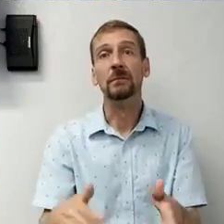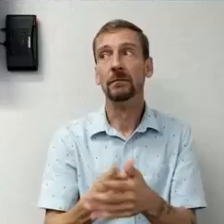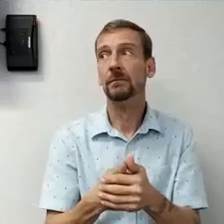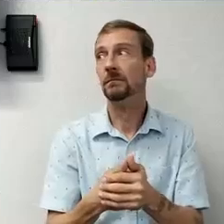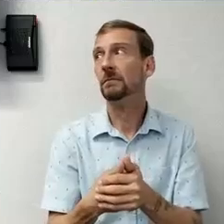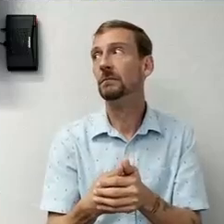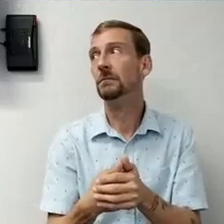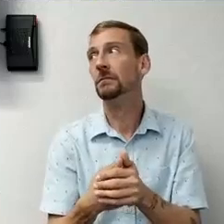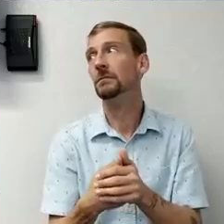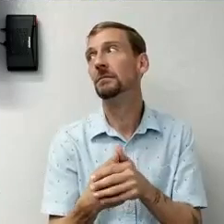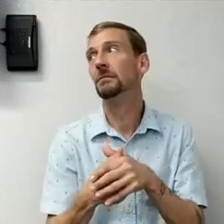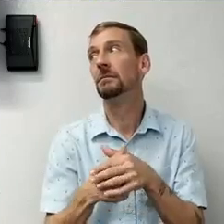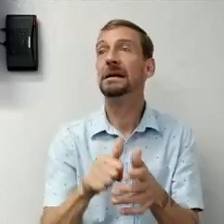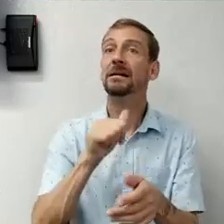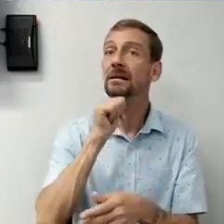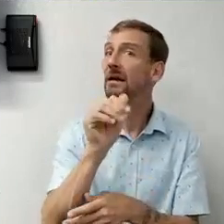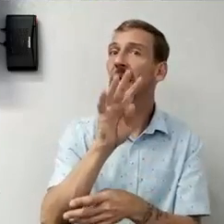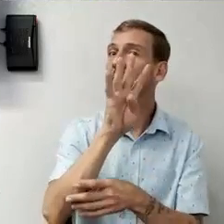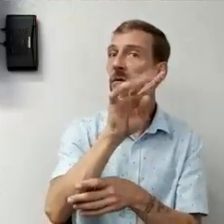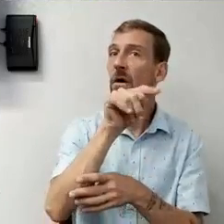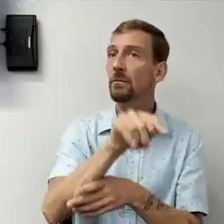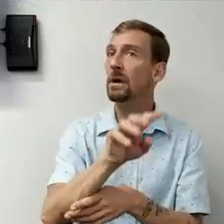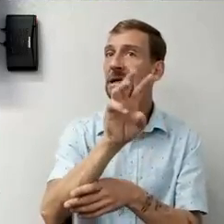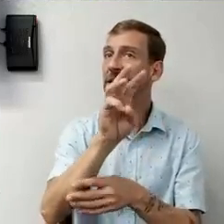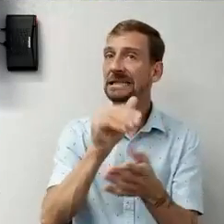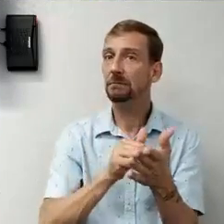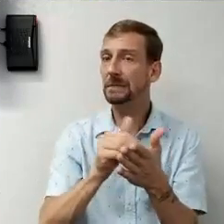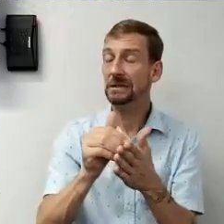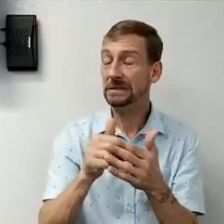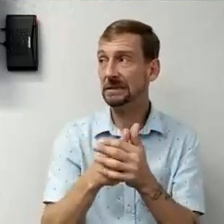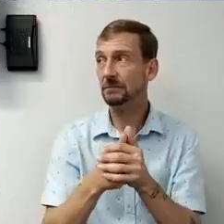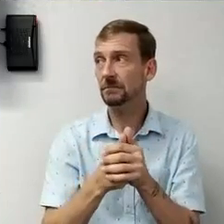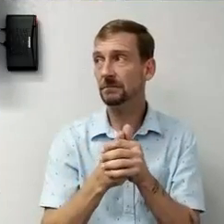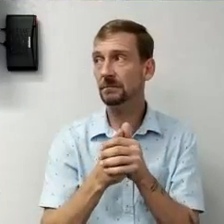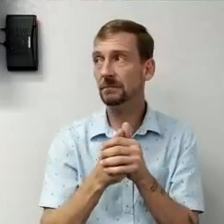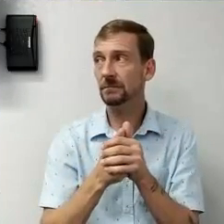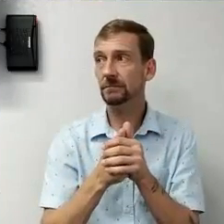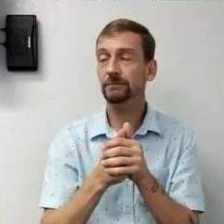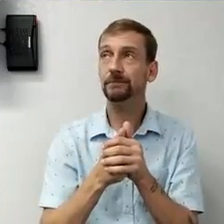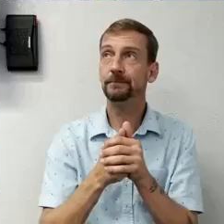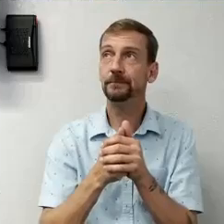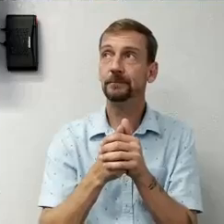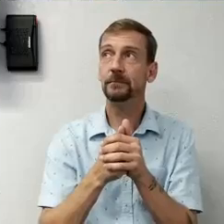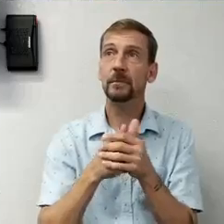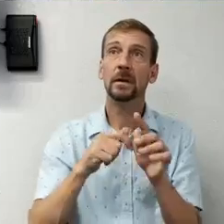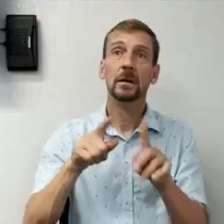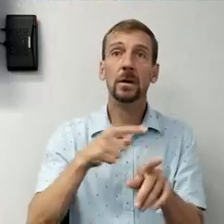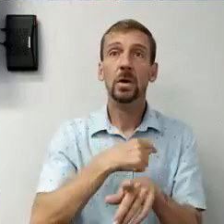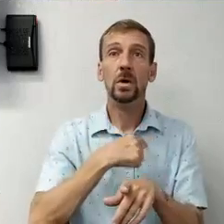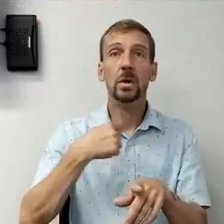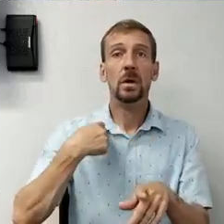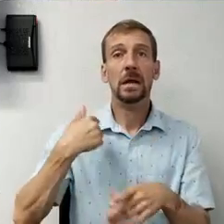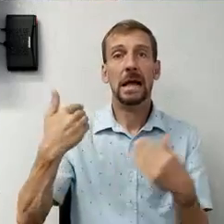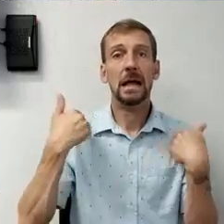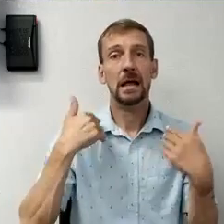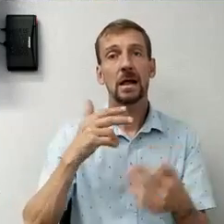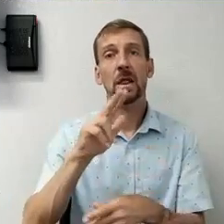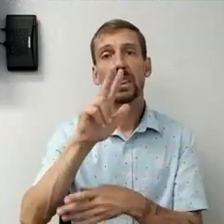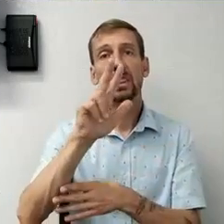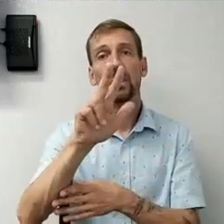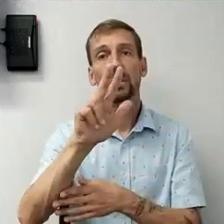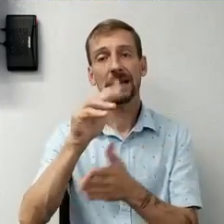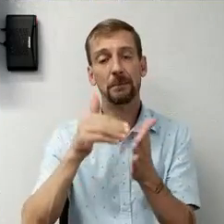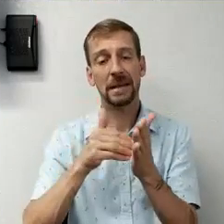but certainly not 4.6 million. And we were $3 million